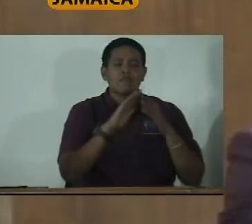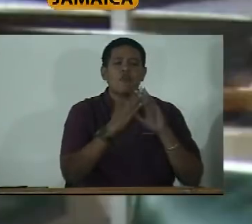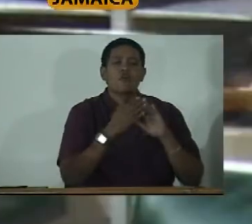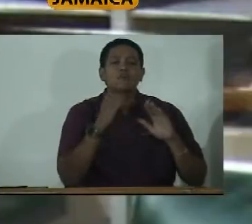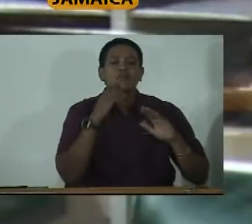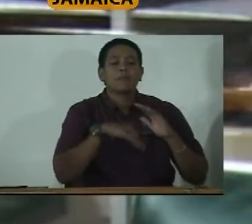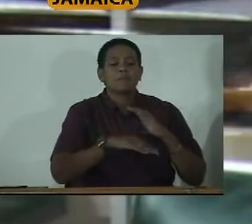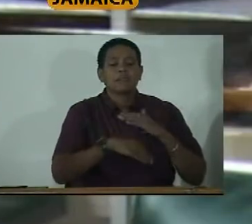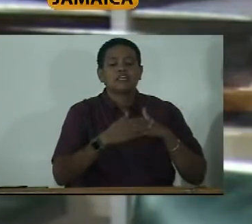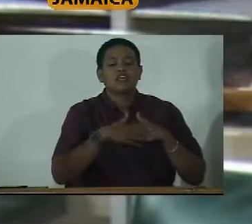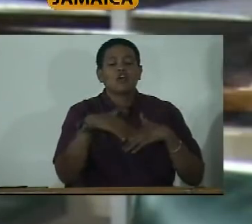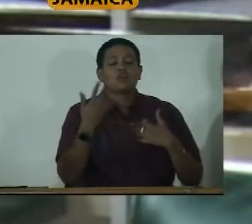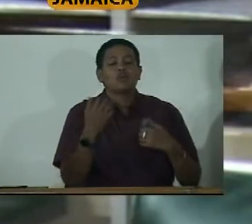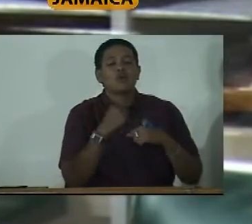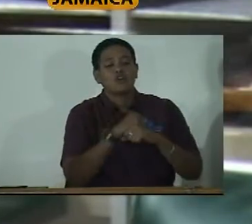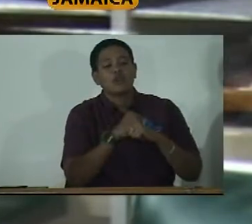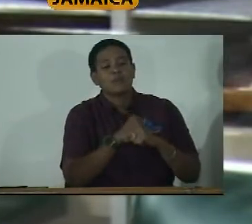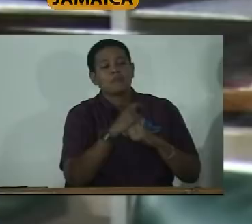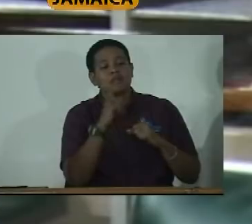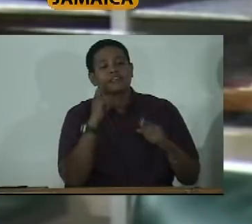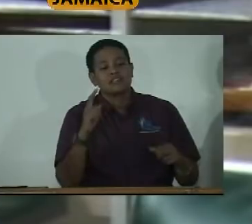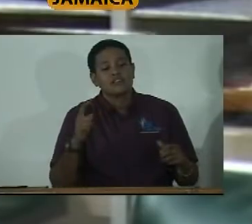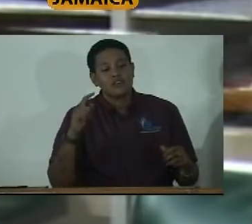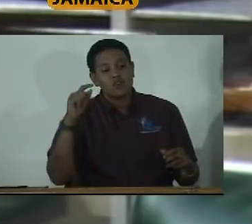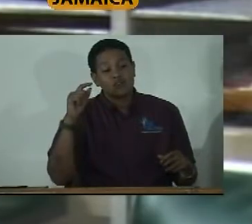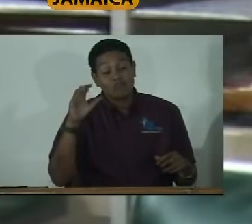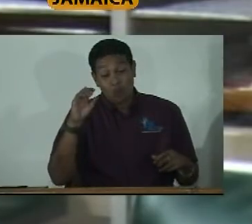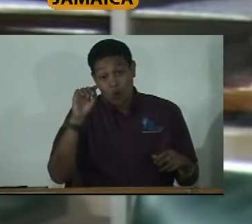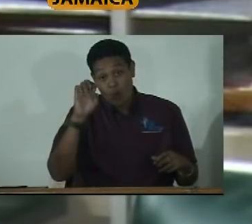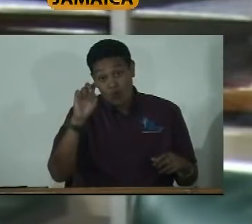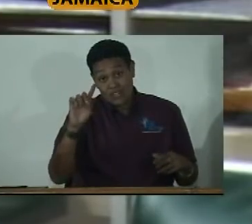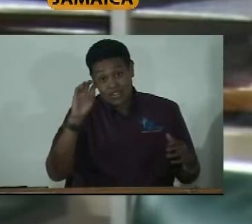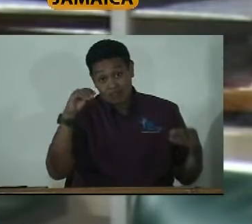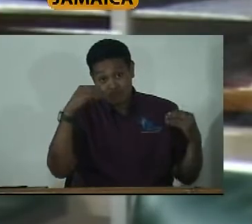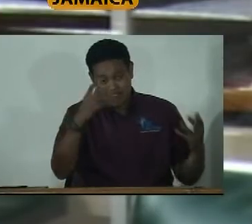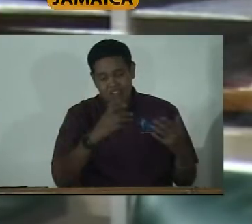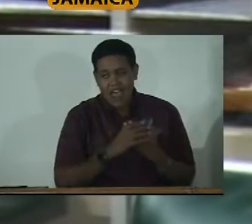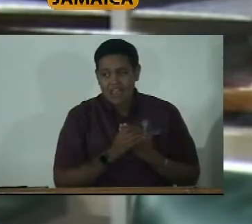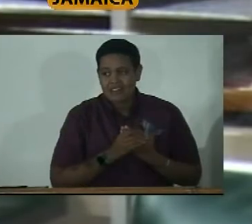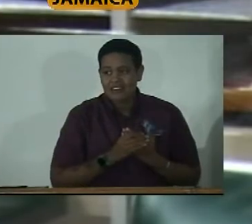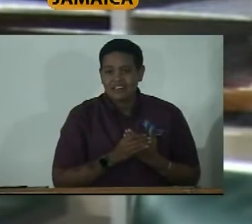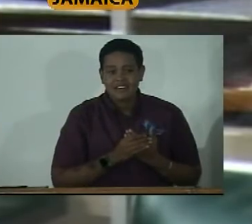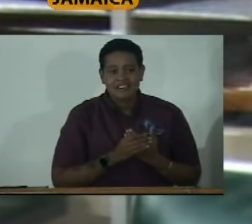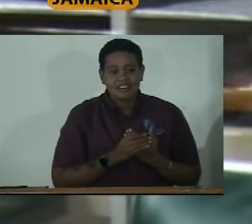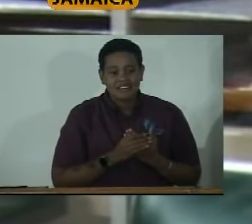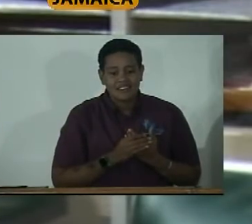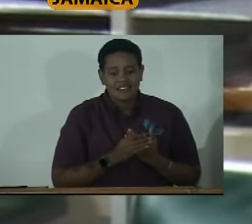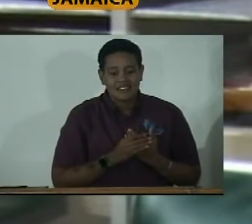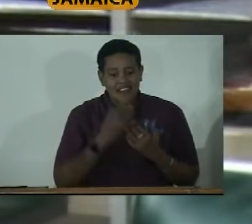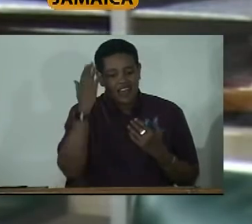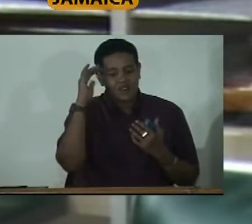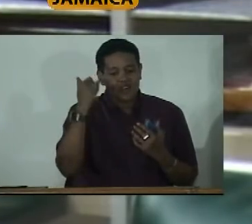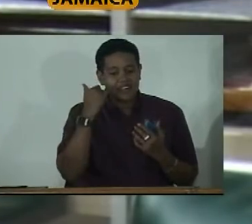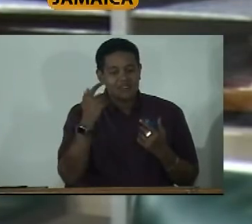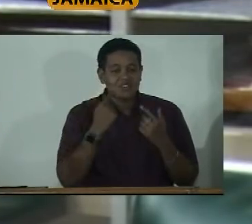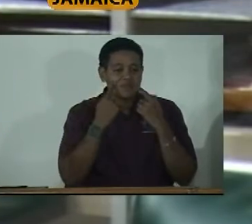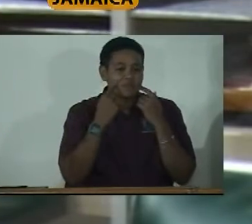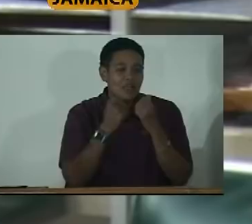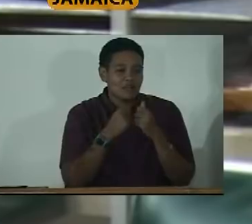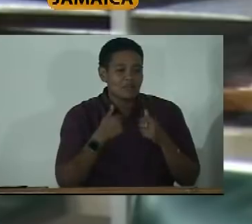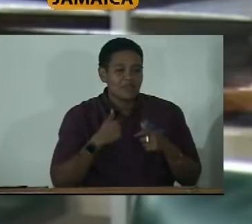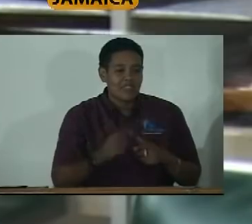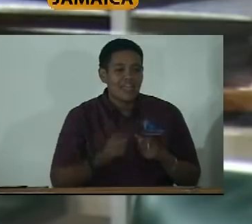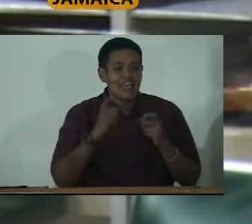on the protections that quoted provides. I don't know if you're smiling at me right now, but I'm giving you